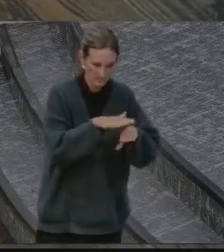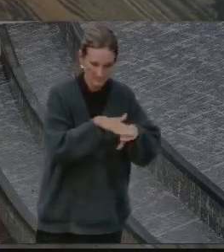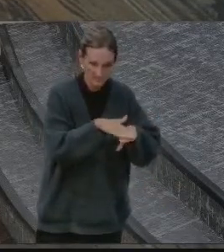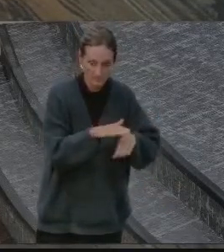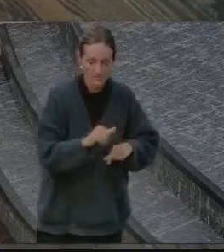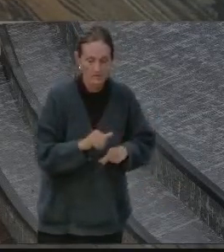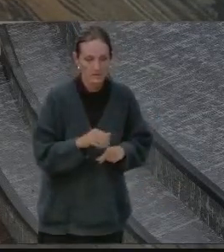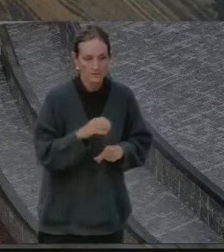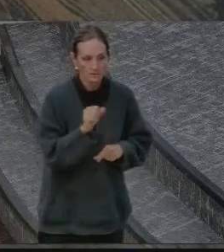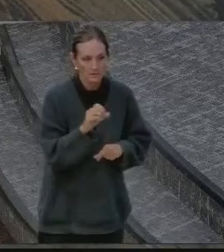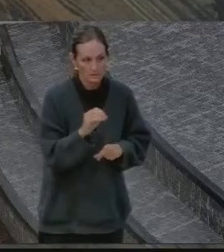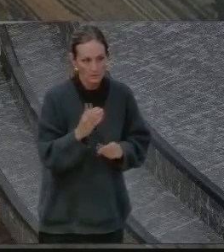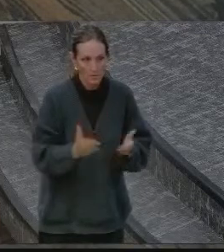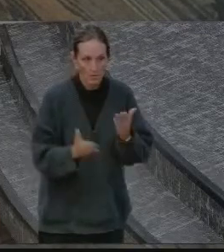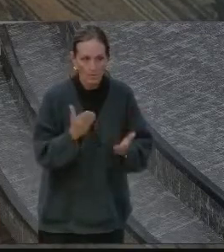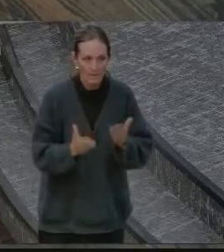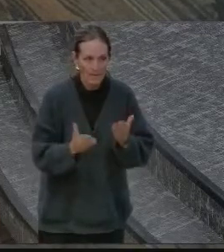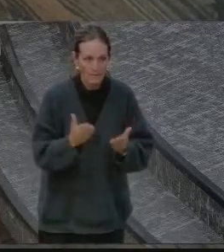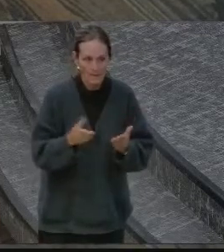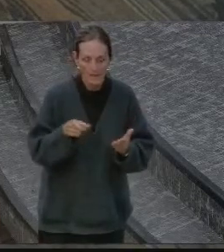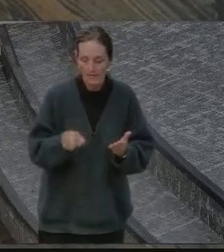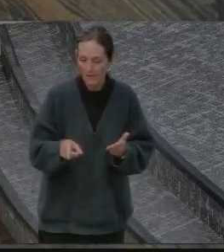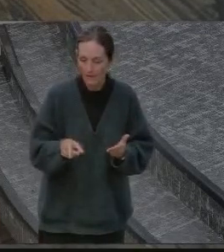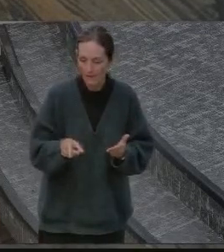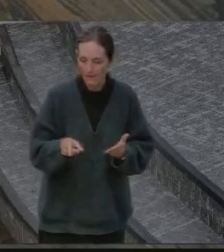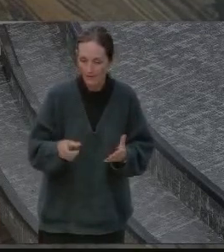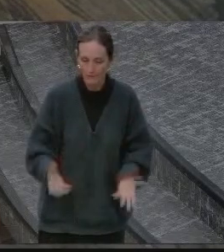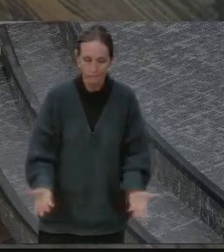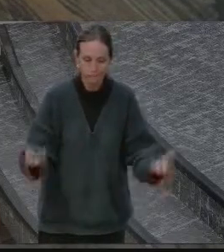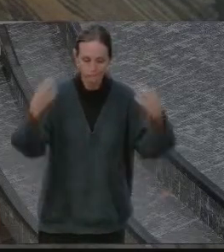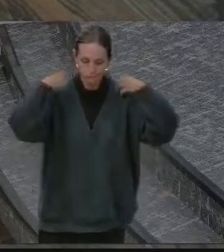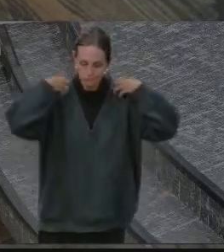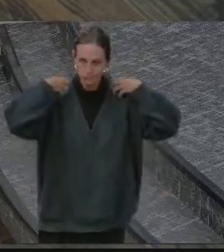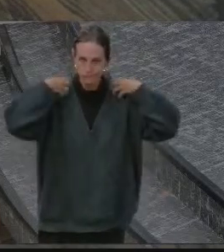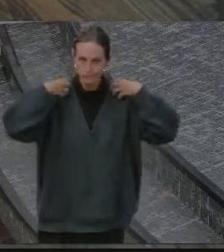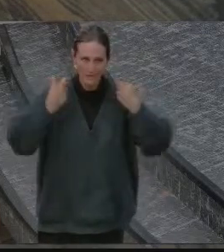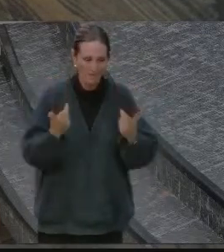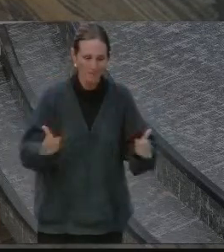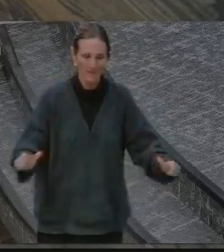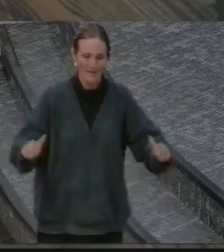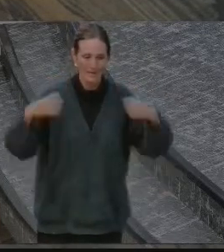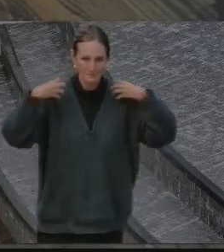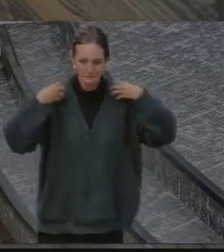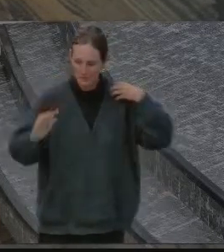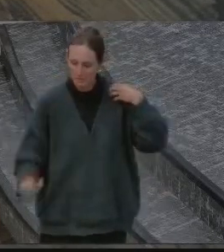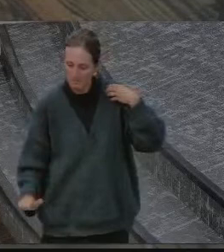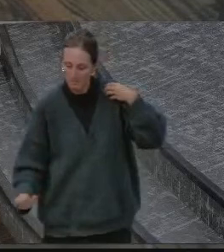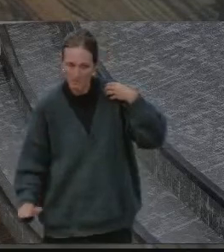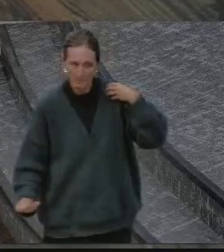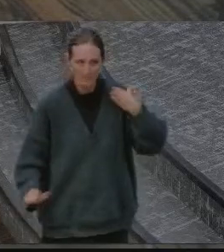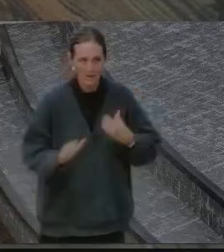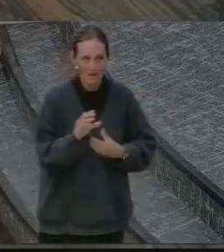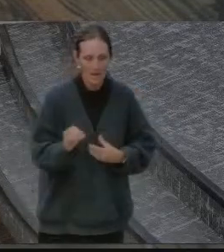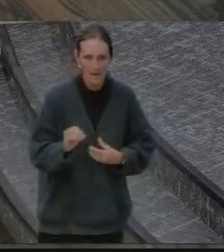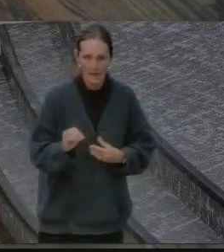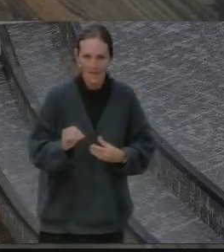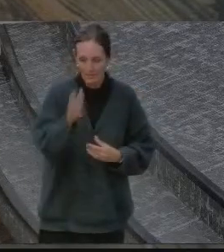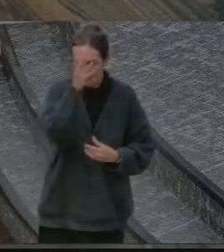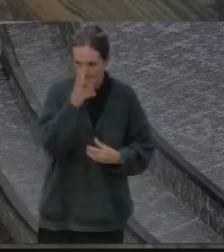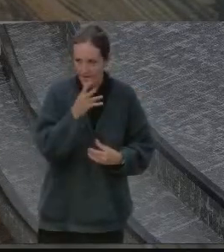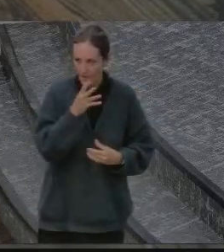babies running, jumping with those book bags bigger than they are, and here I'm thinking in the parent drop-off,